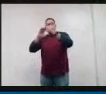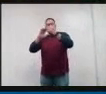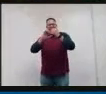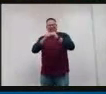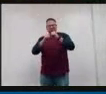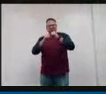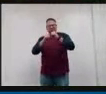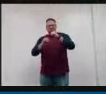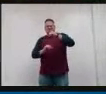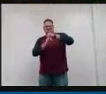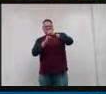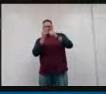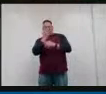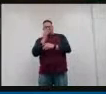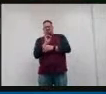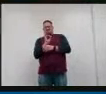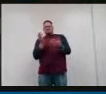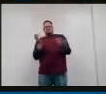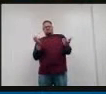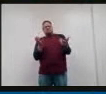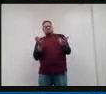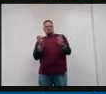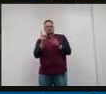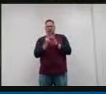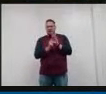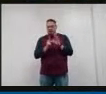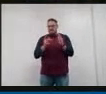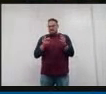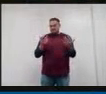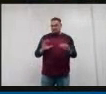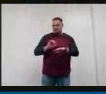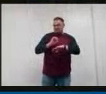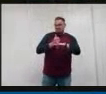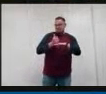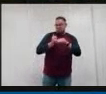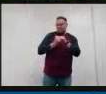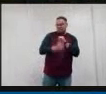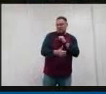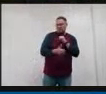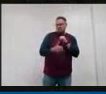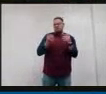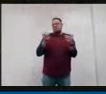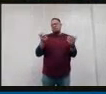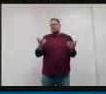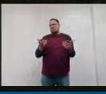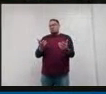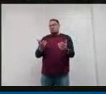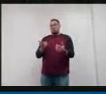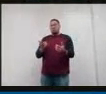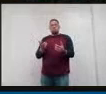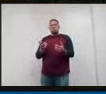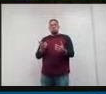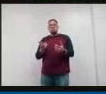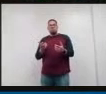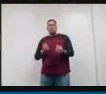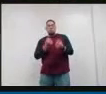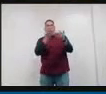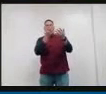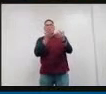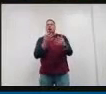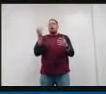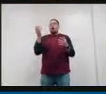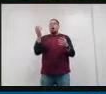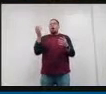pass? Does that look like promotion of the policy,